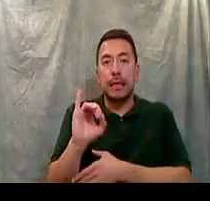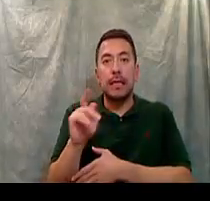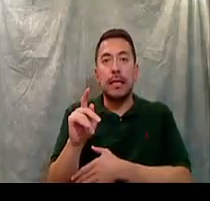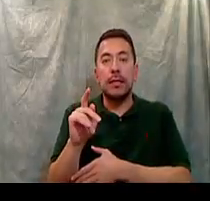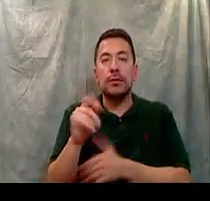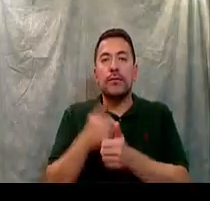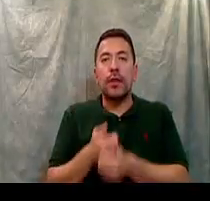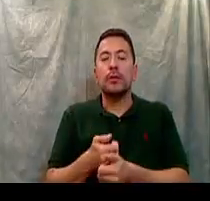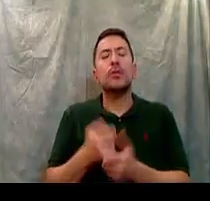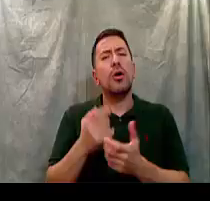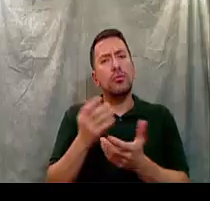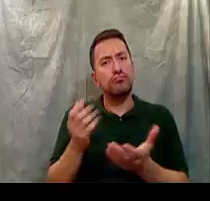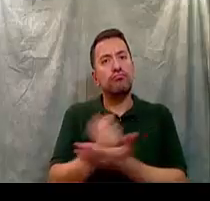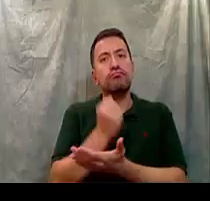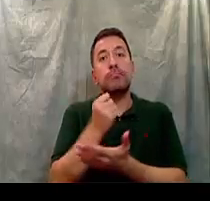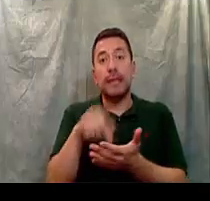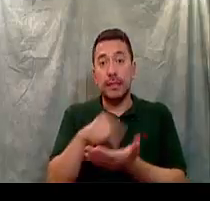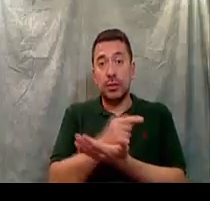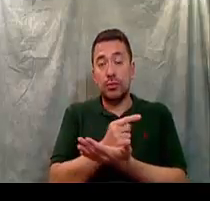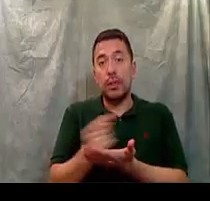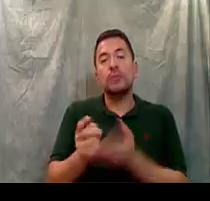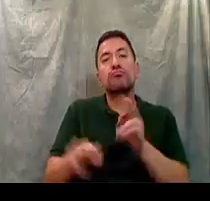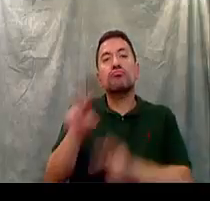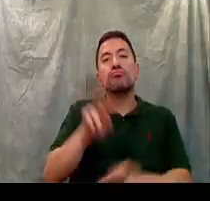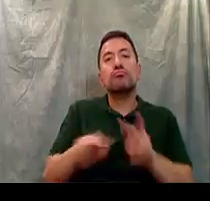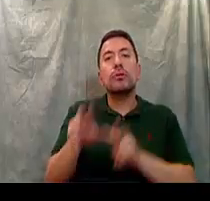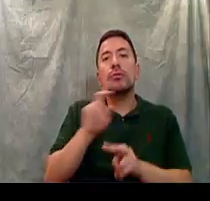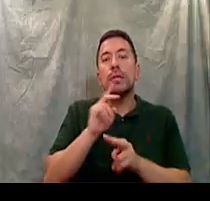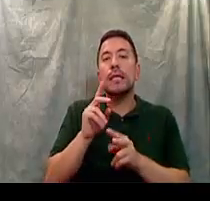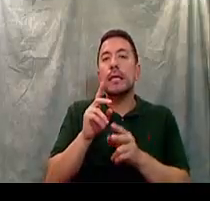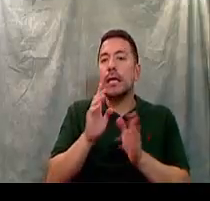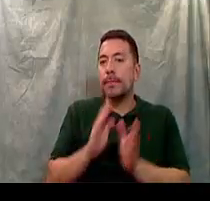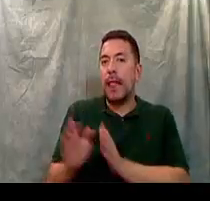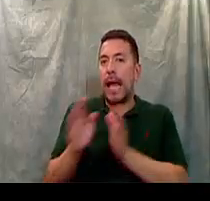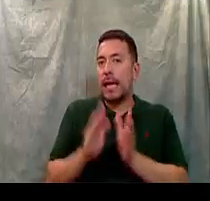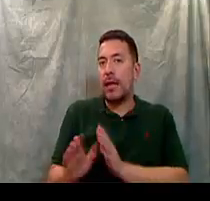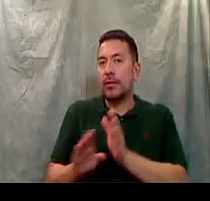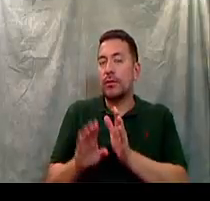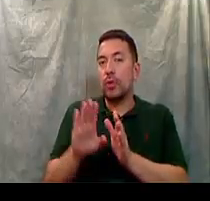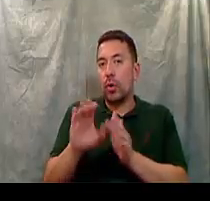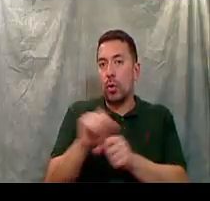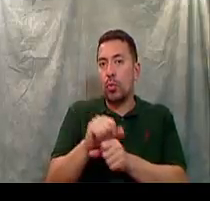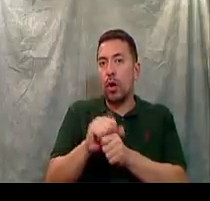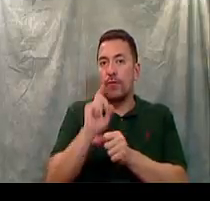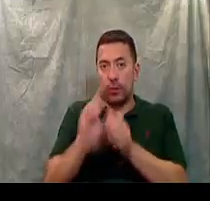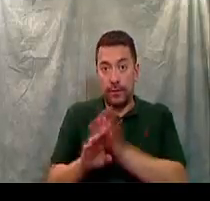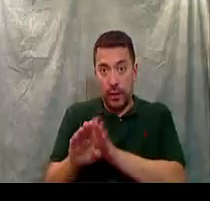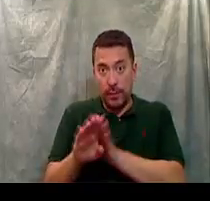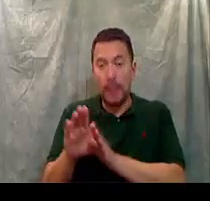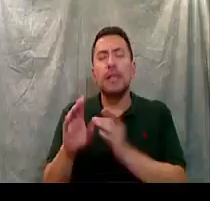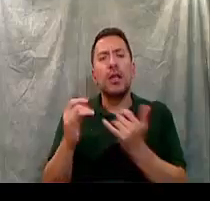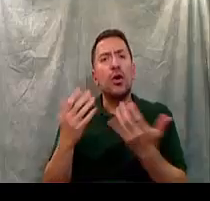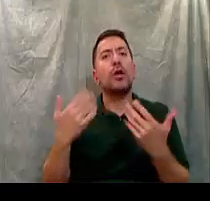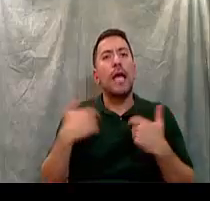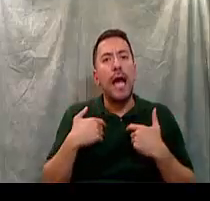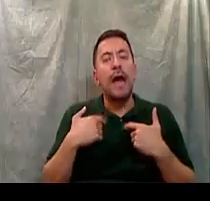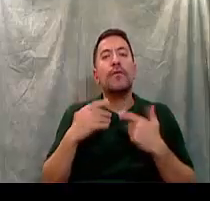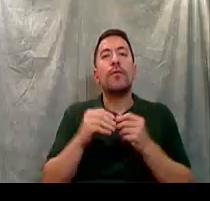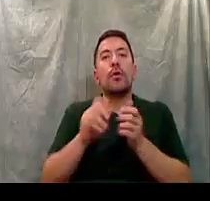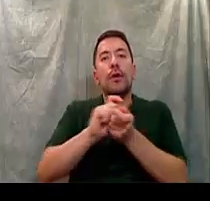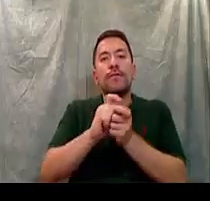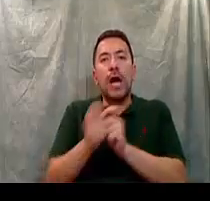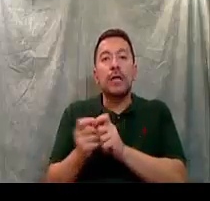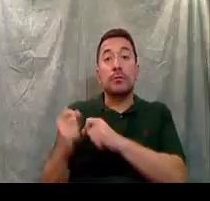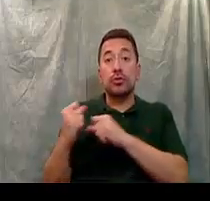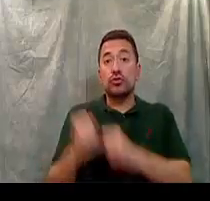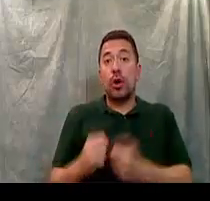week and start looking at this and really starting to sketch out the development of your work now that you have got a more revised and stronger problem statement, which